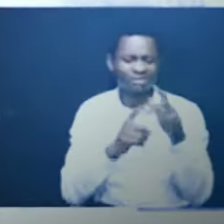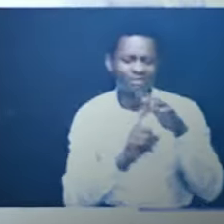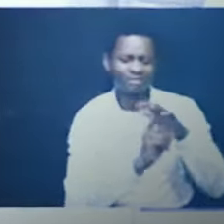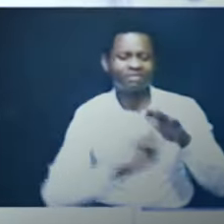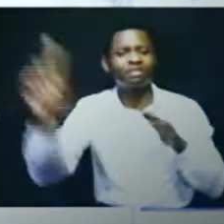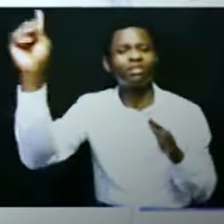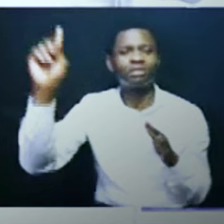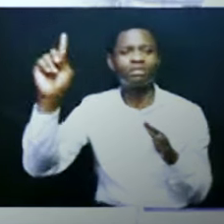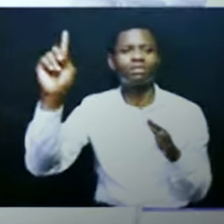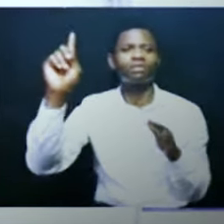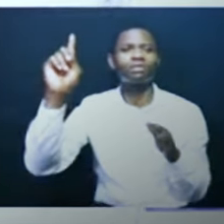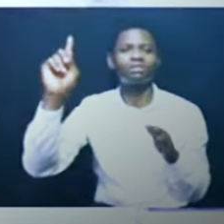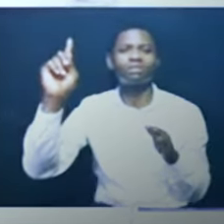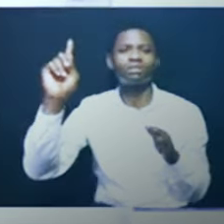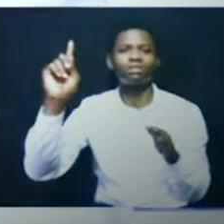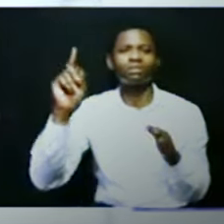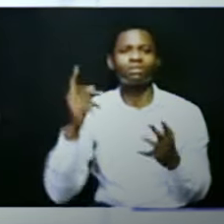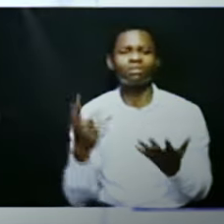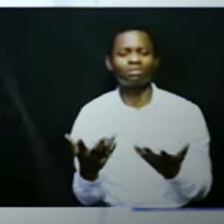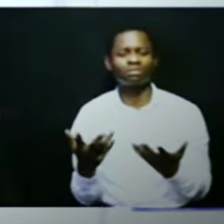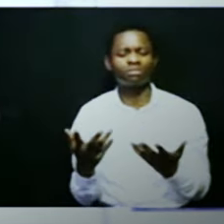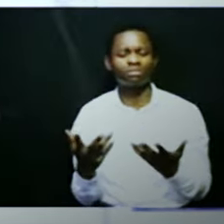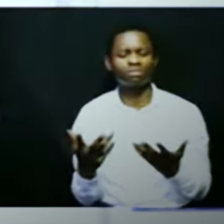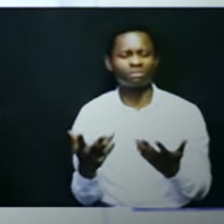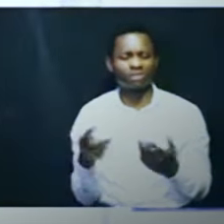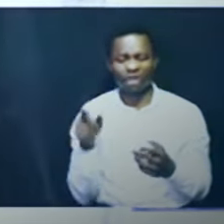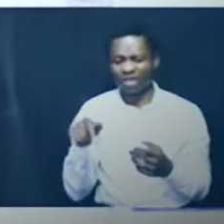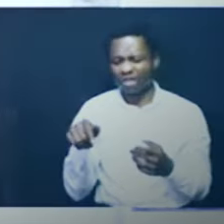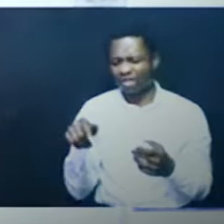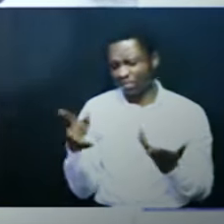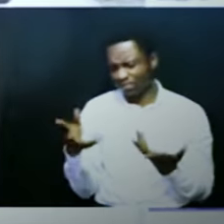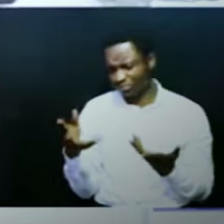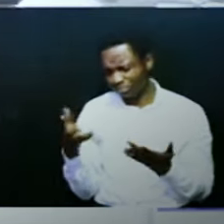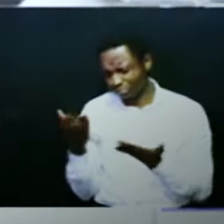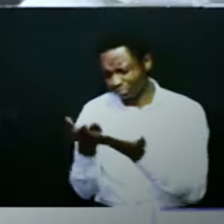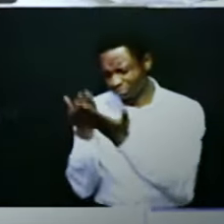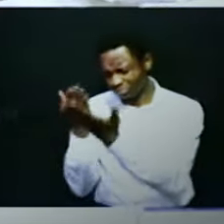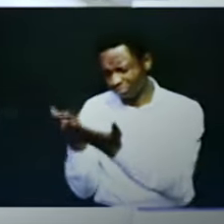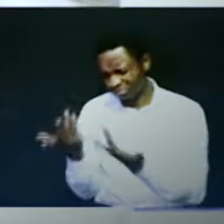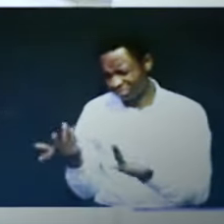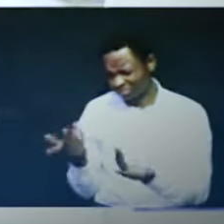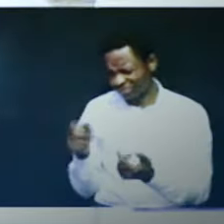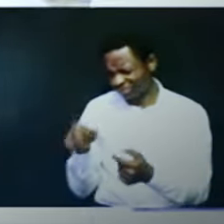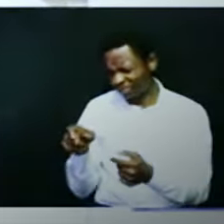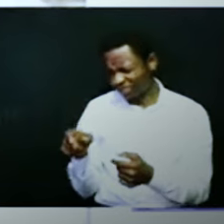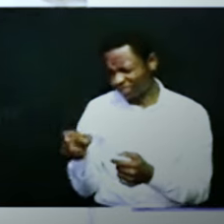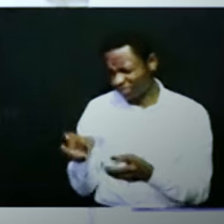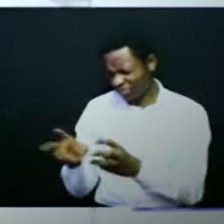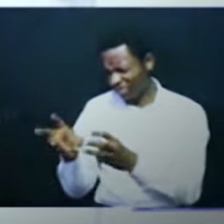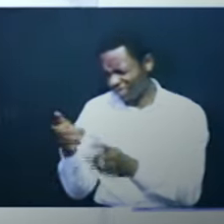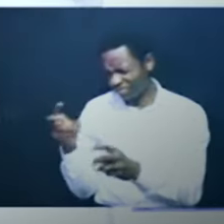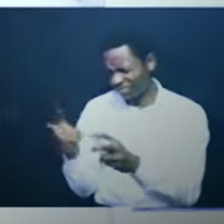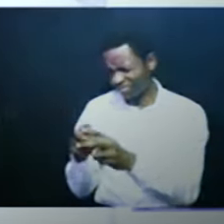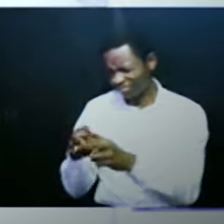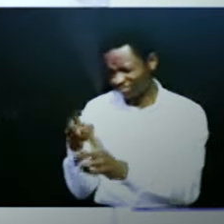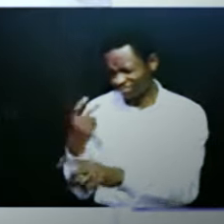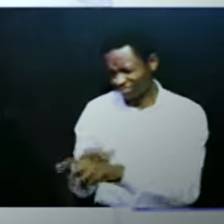nipa empemdu. Now he's suggesting that this is the method will be